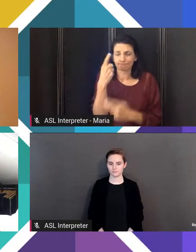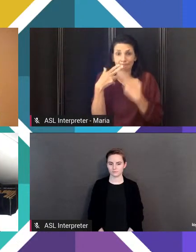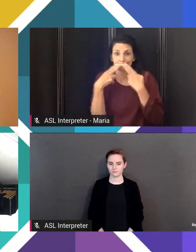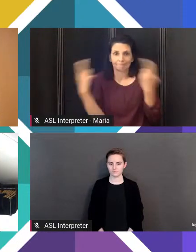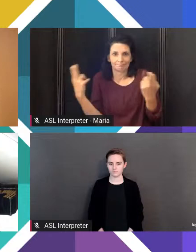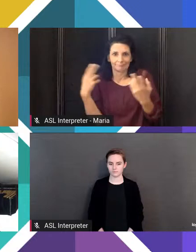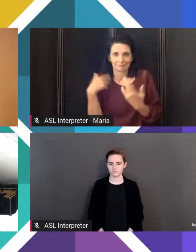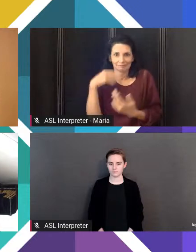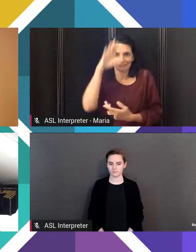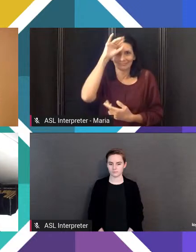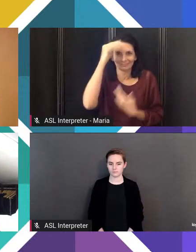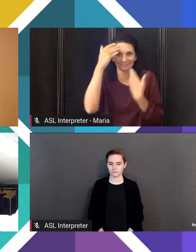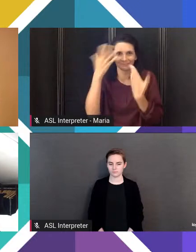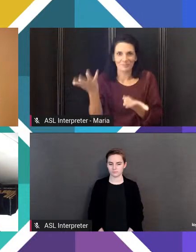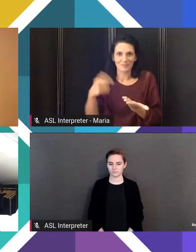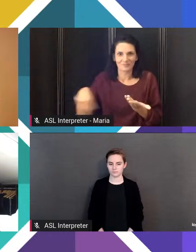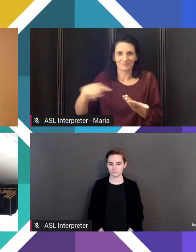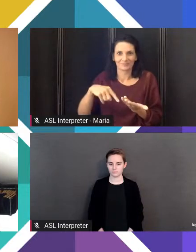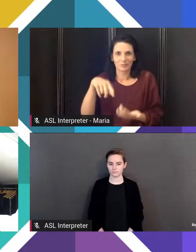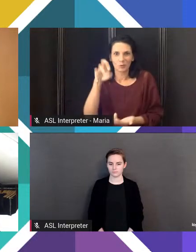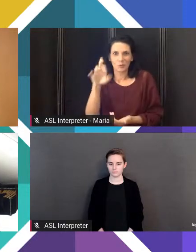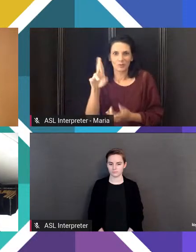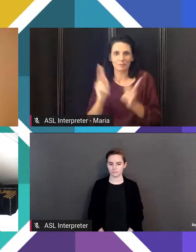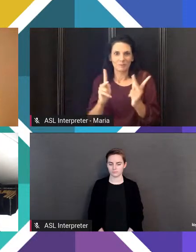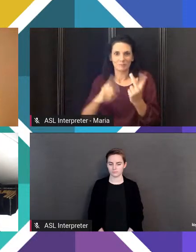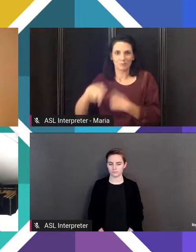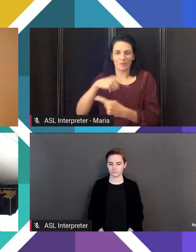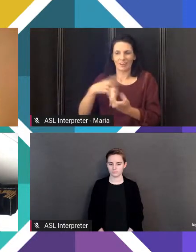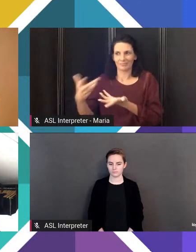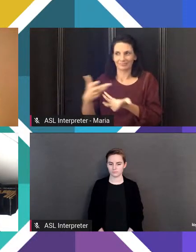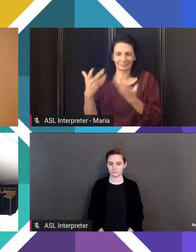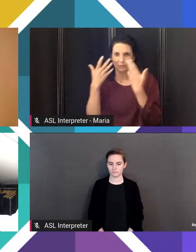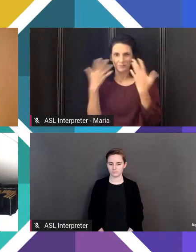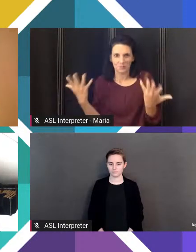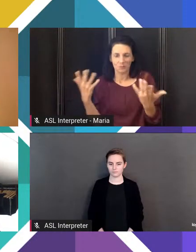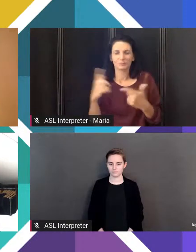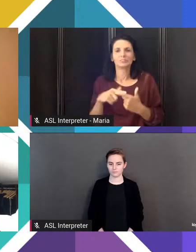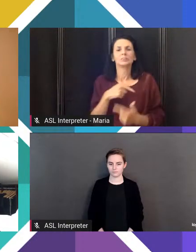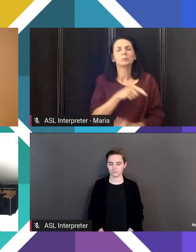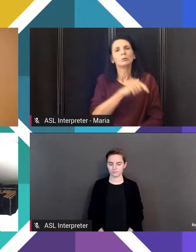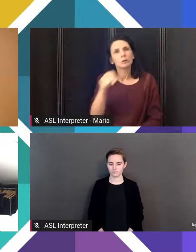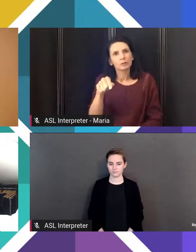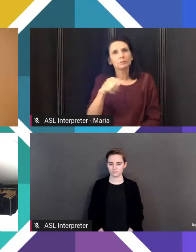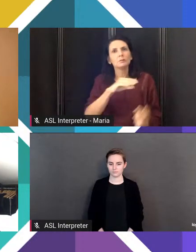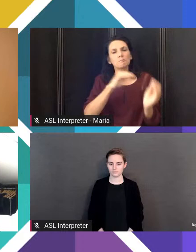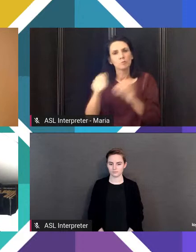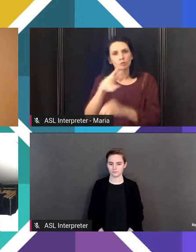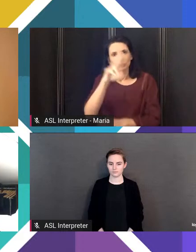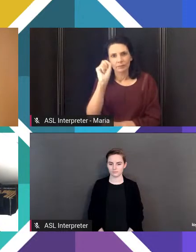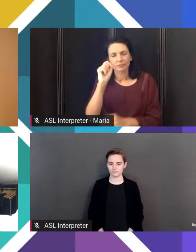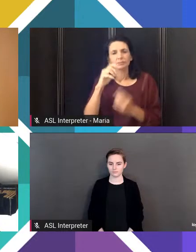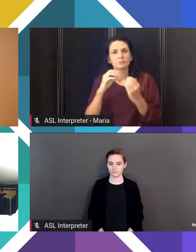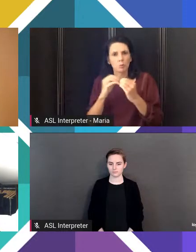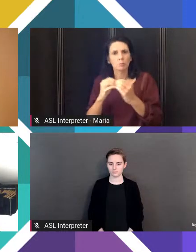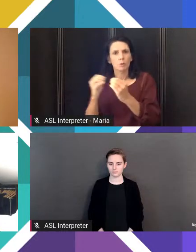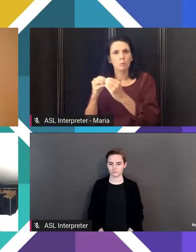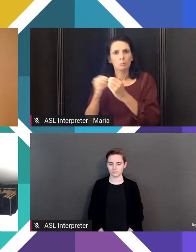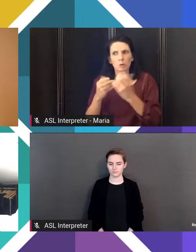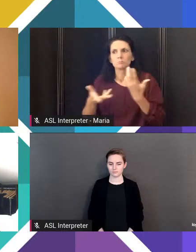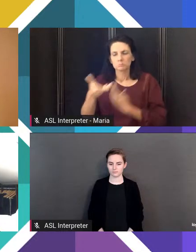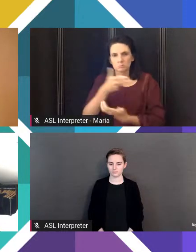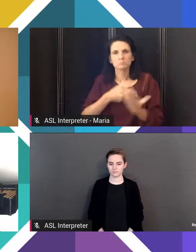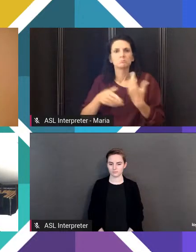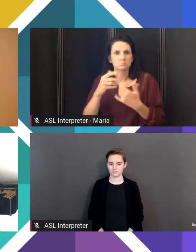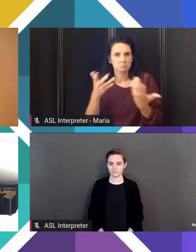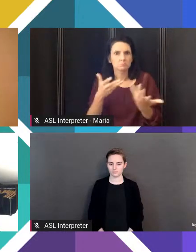stupid. And you know, it was, as I started to surround myself with more and more queer people, especially as I started getting more and more